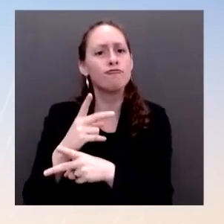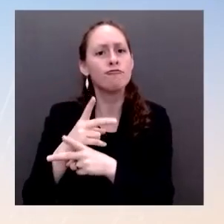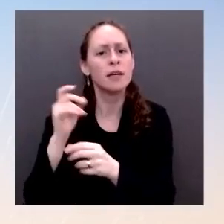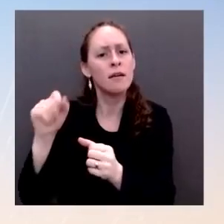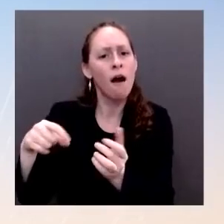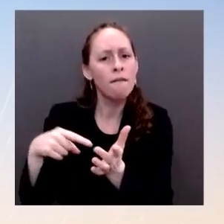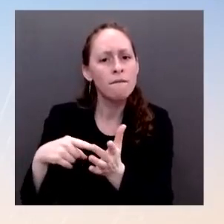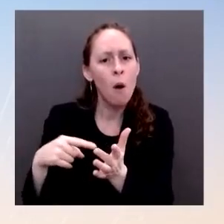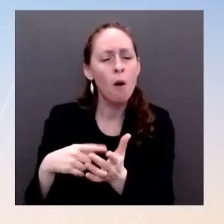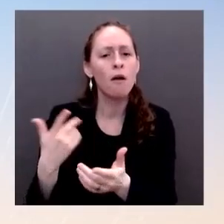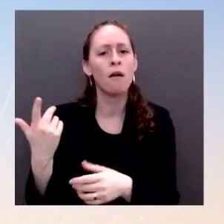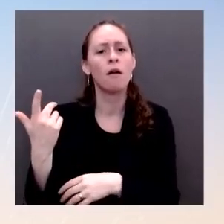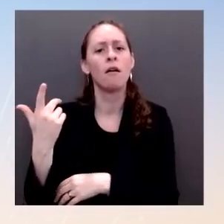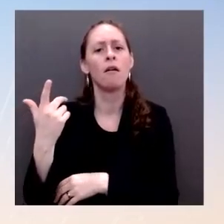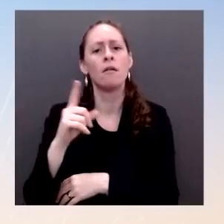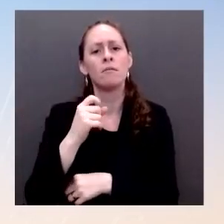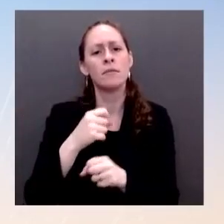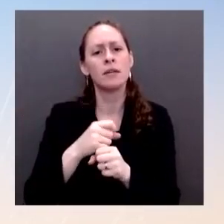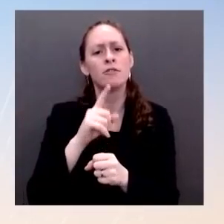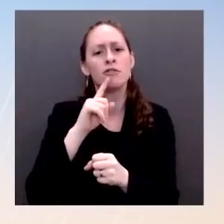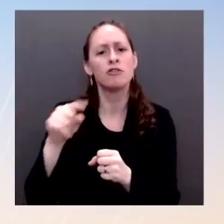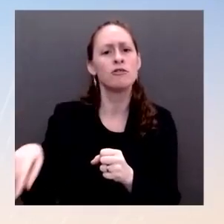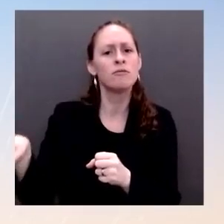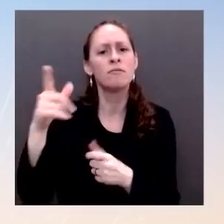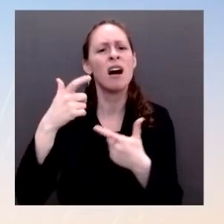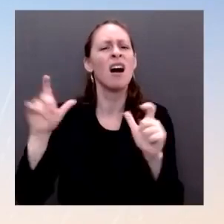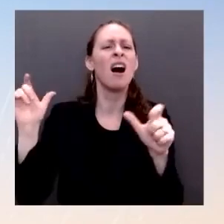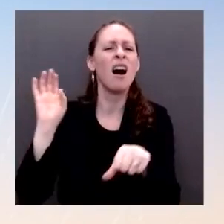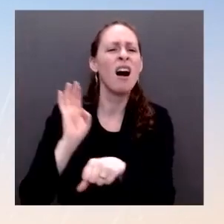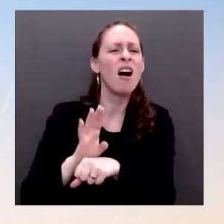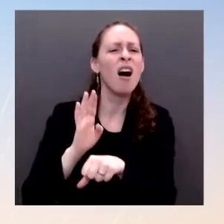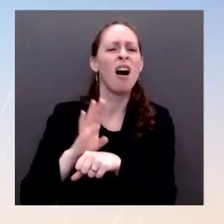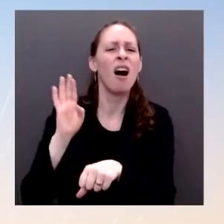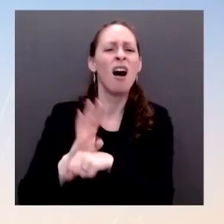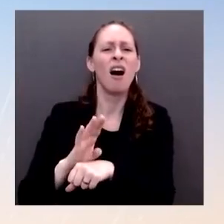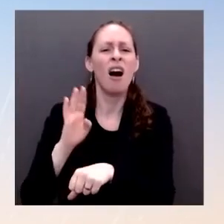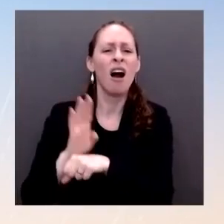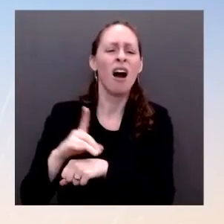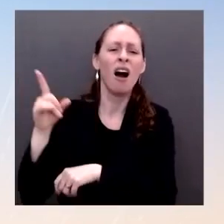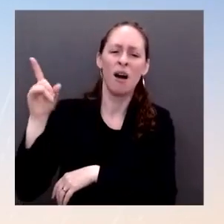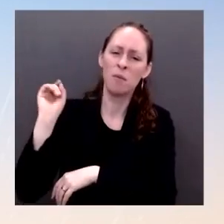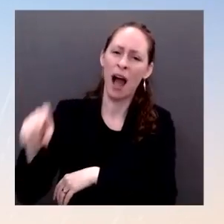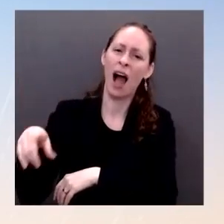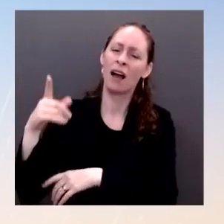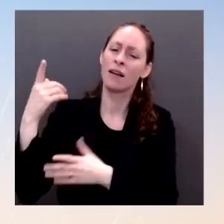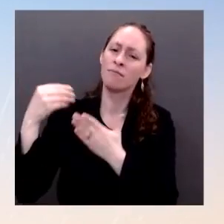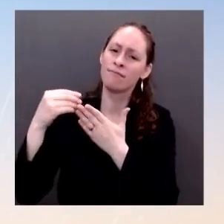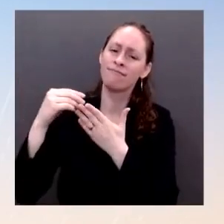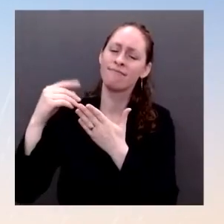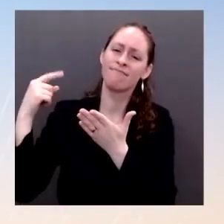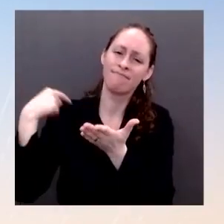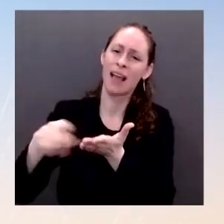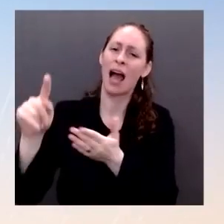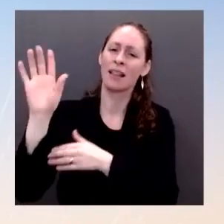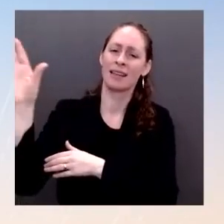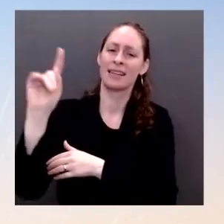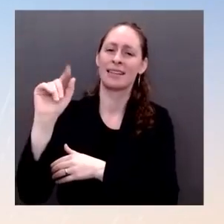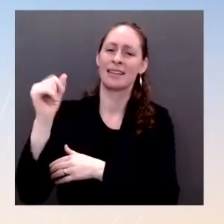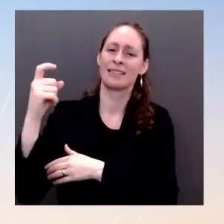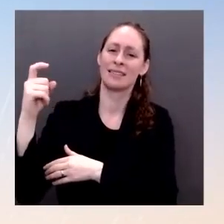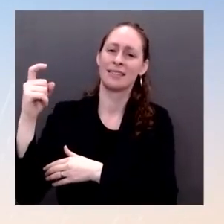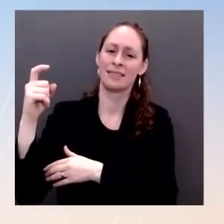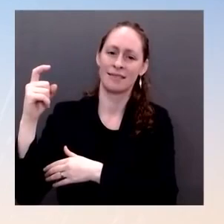the unfairness of the tax system. So what we have to figure out is how much of that we can get and get approval for. So it sounds like your focus is still on